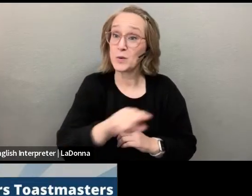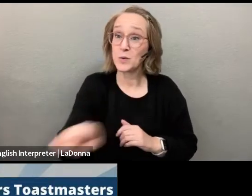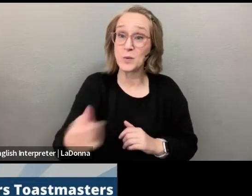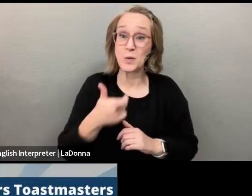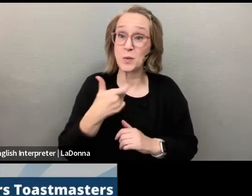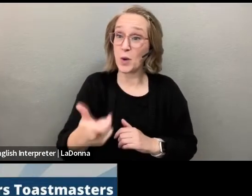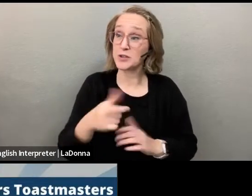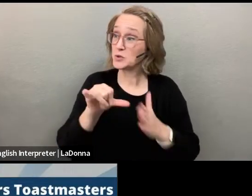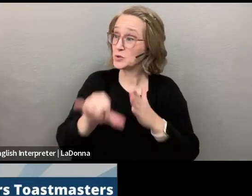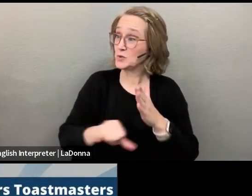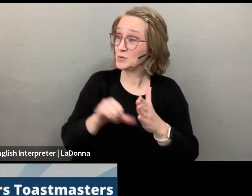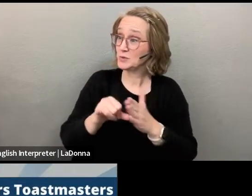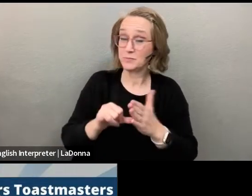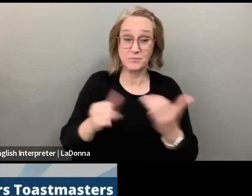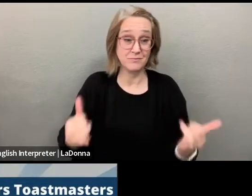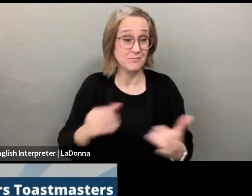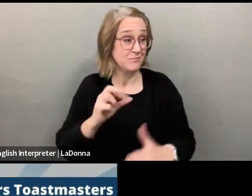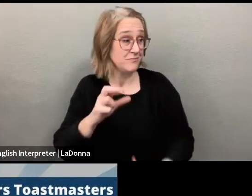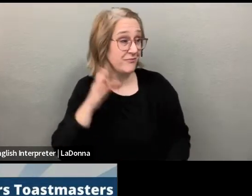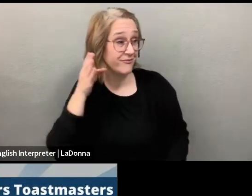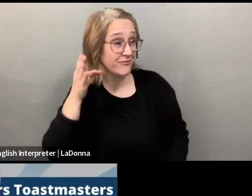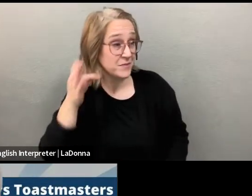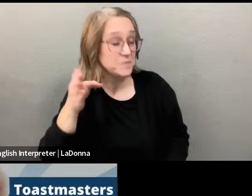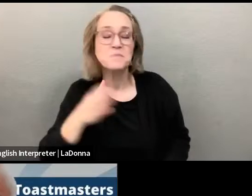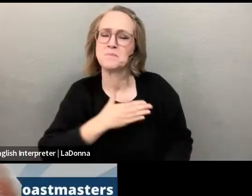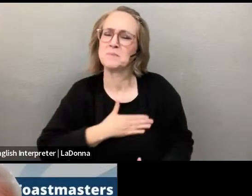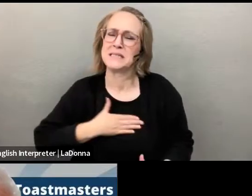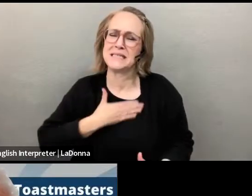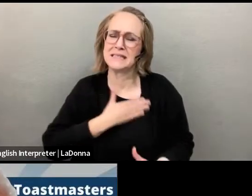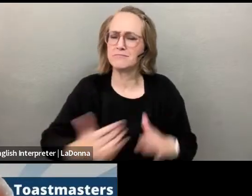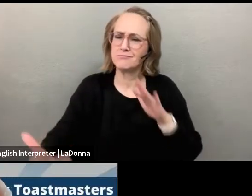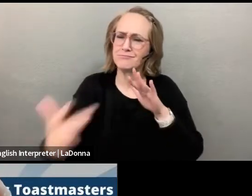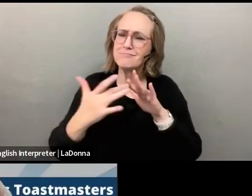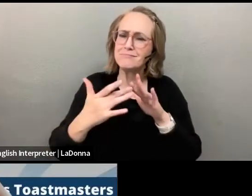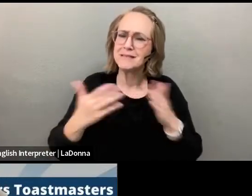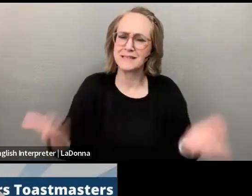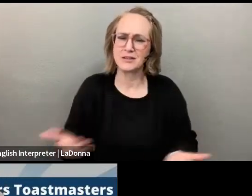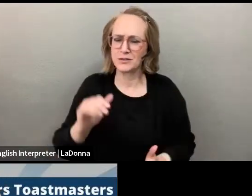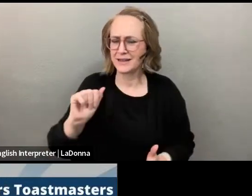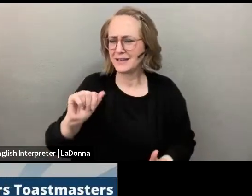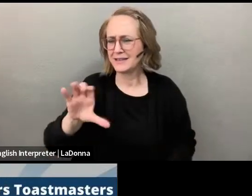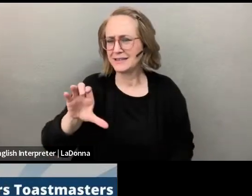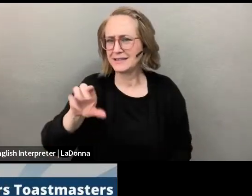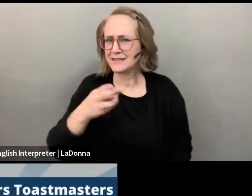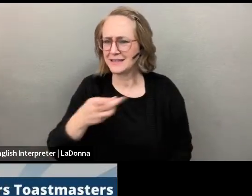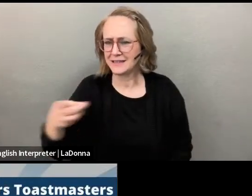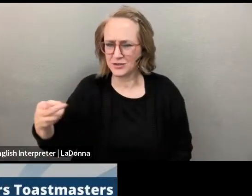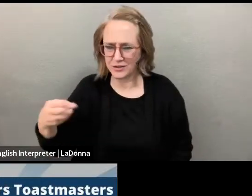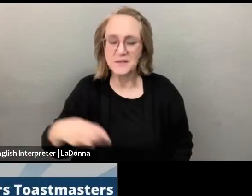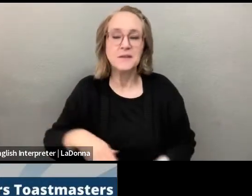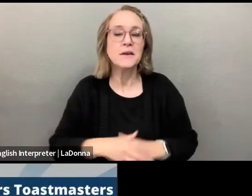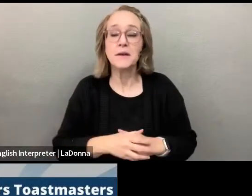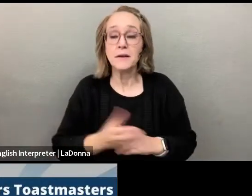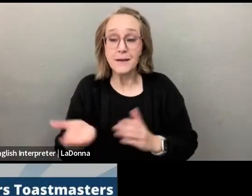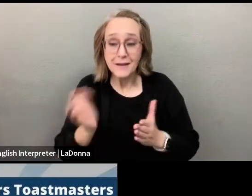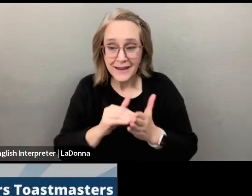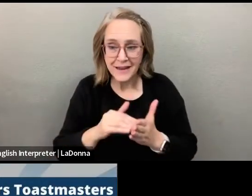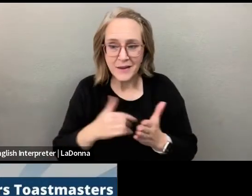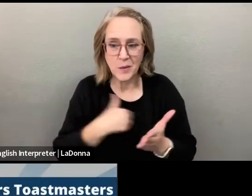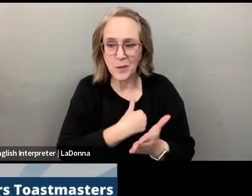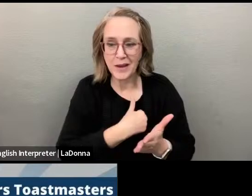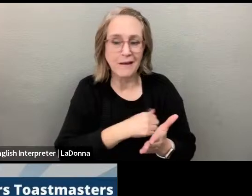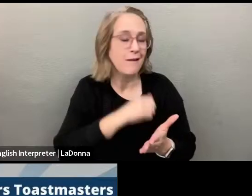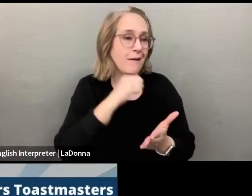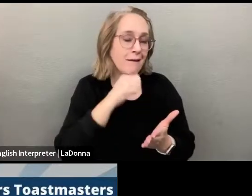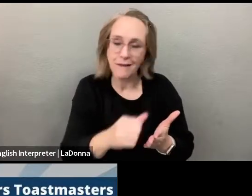in the future, please don't hesitate to reach out to the commission. And like Michelle says, we're not lawyers, we're not audiologists, but we